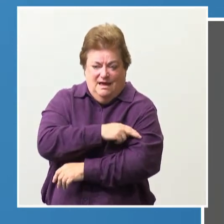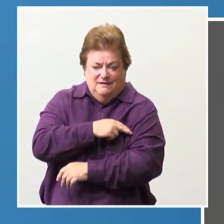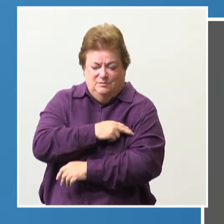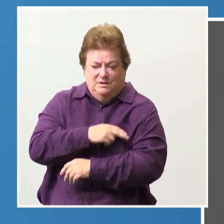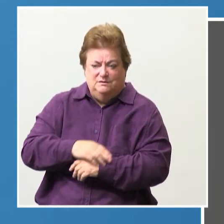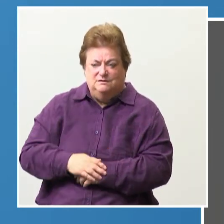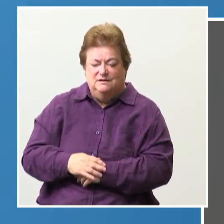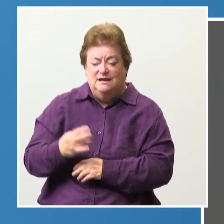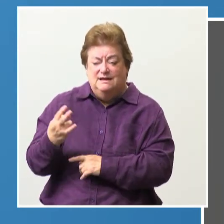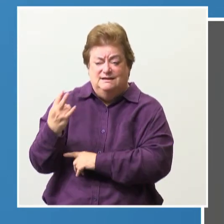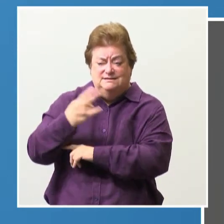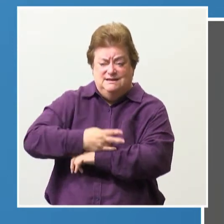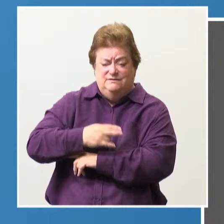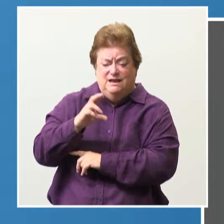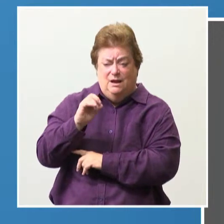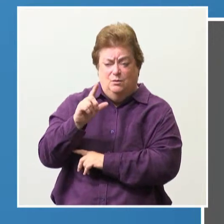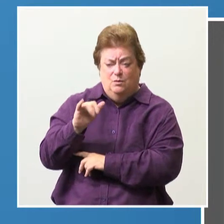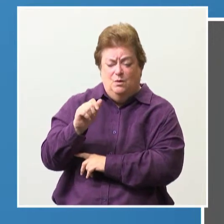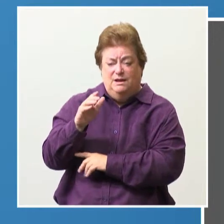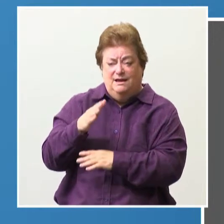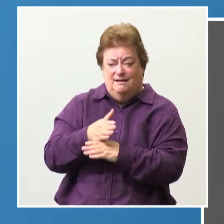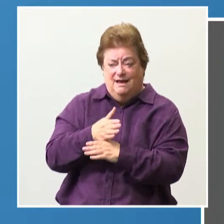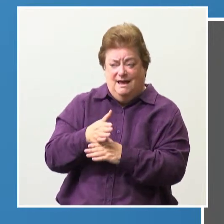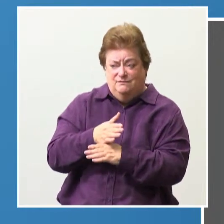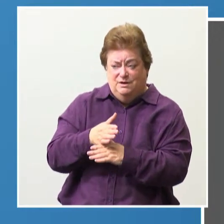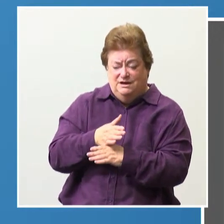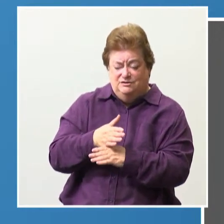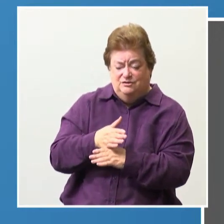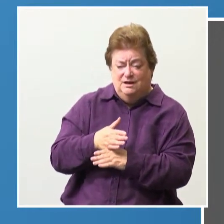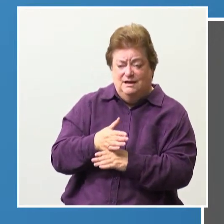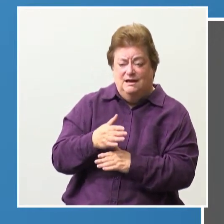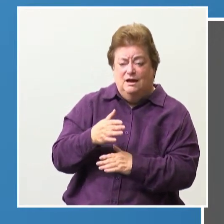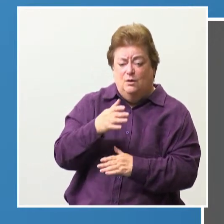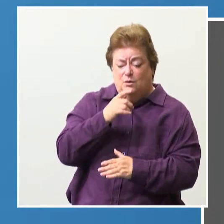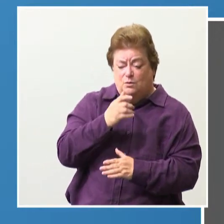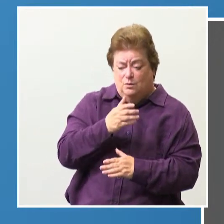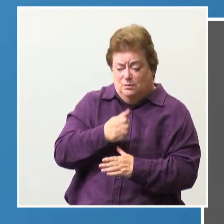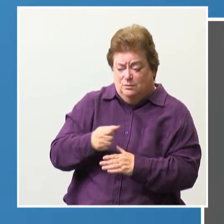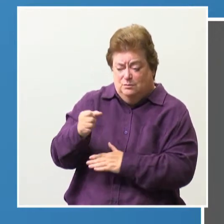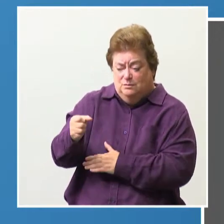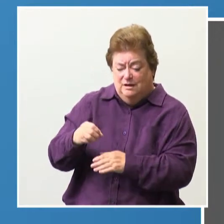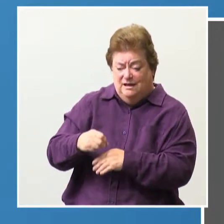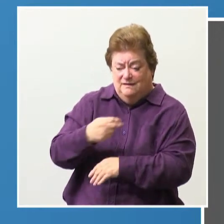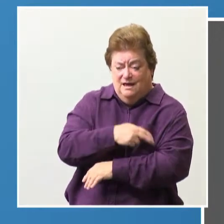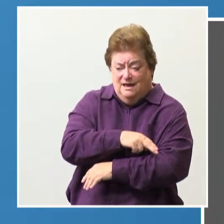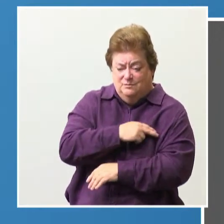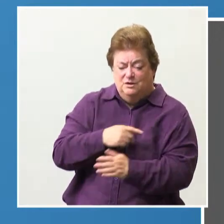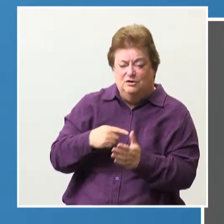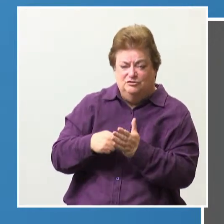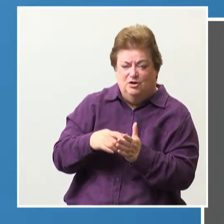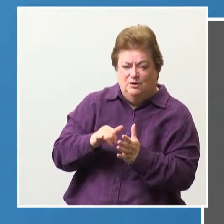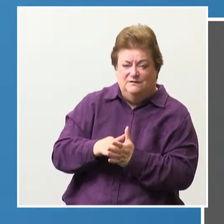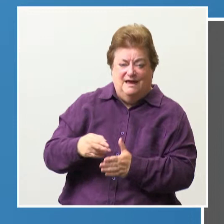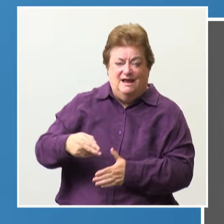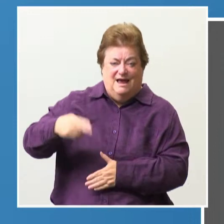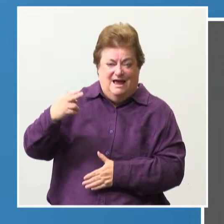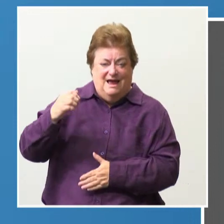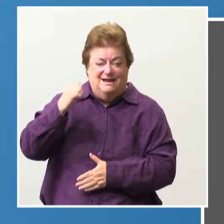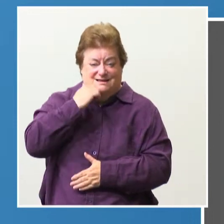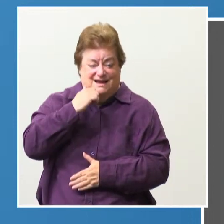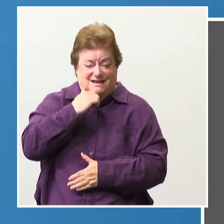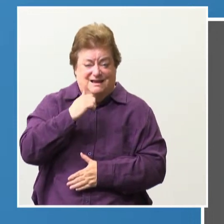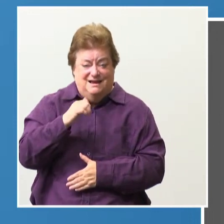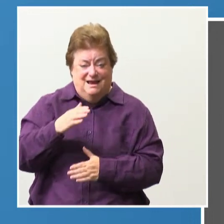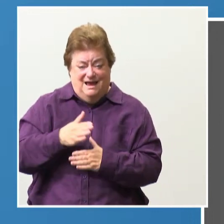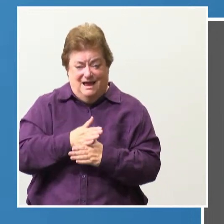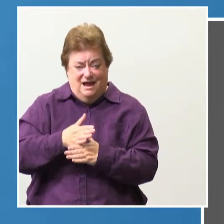The 7-day rolling average of COVID-19 patients hospitalized locally demonstrates this high daily average, up to